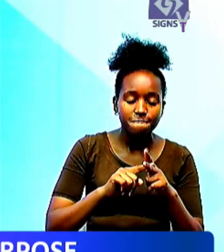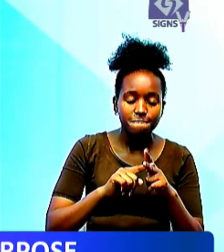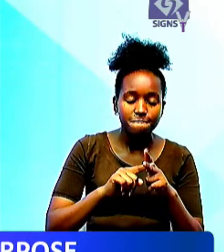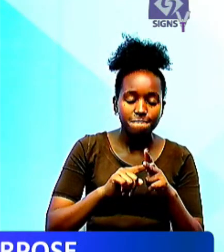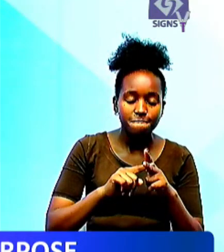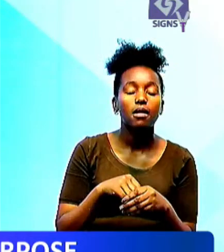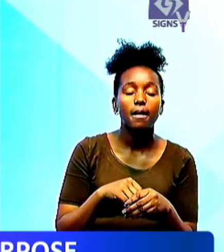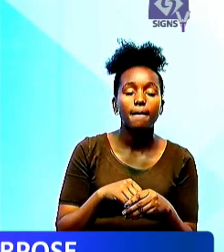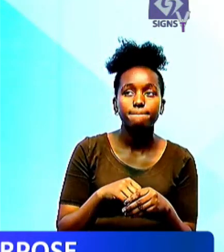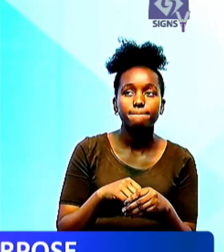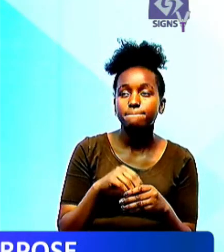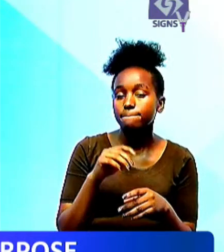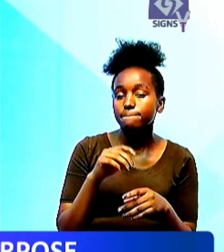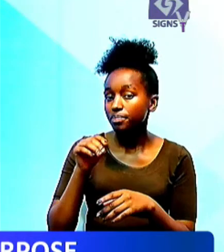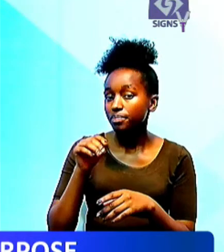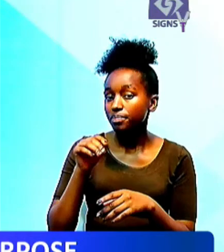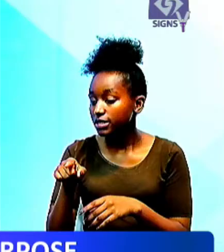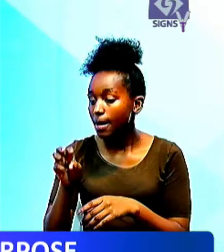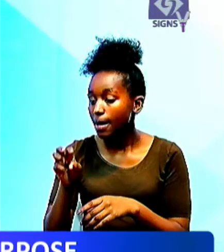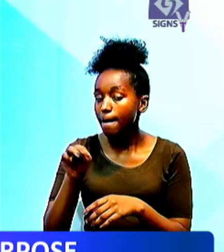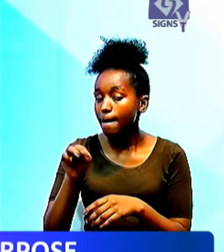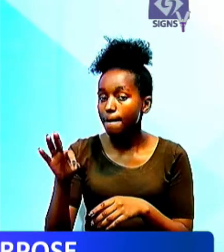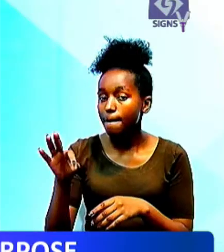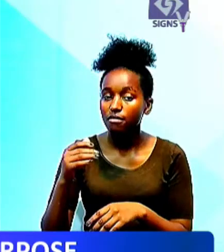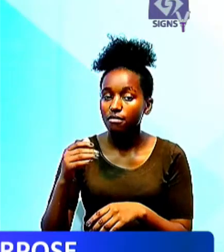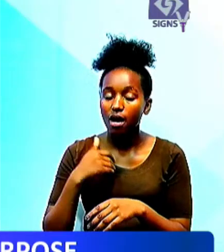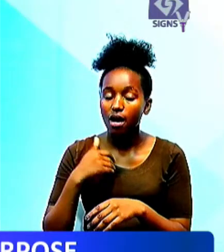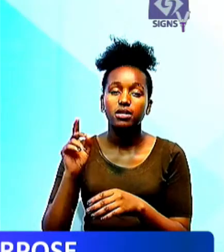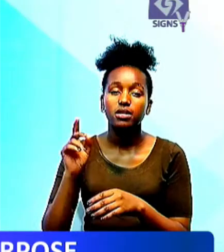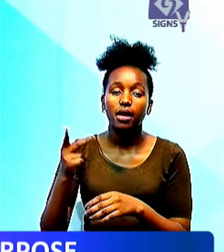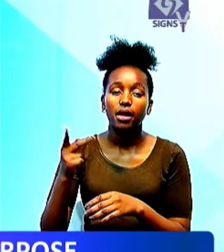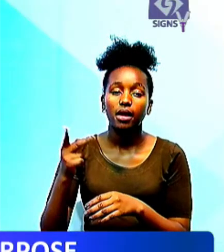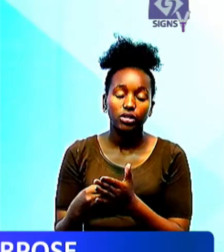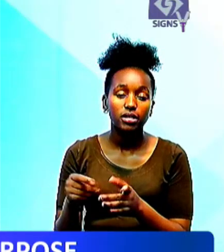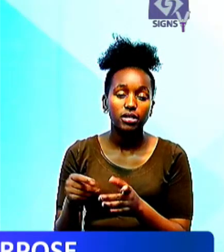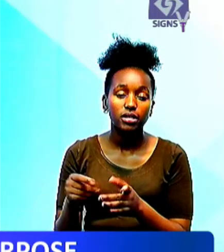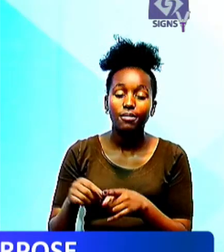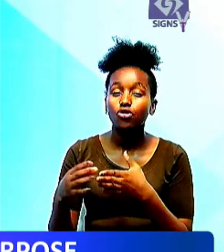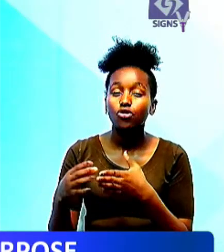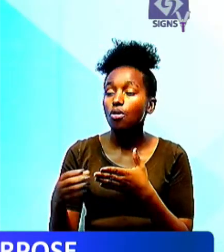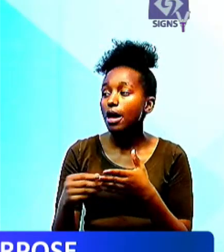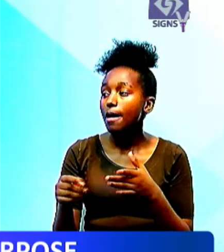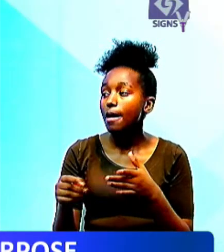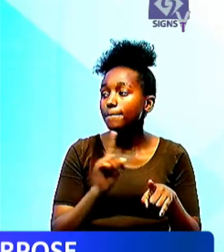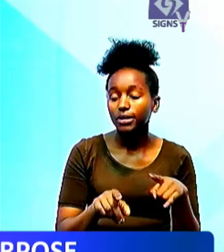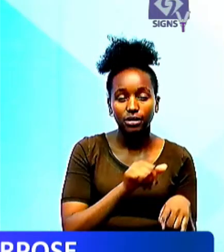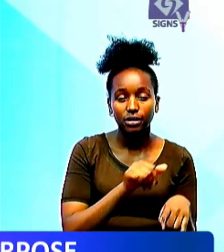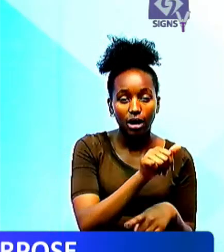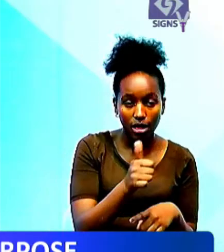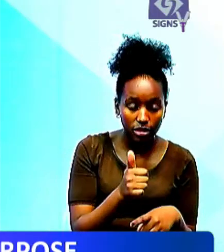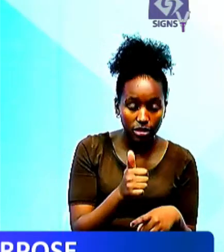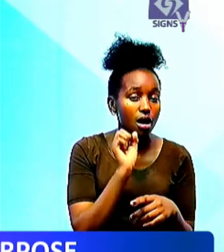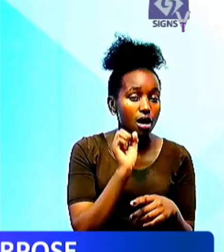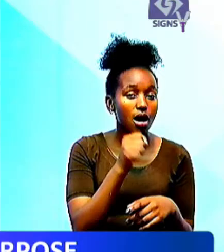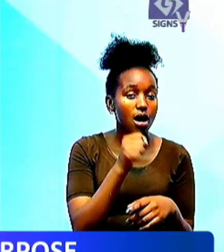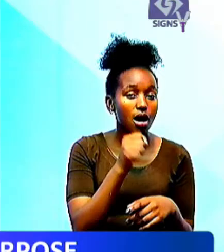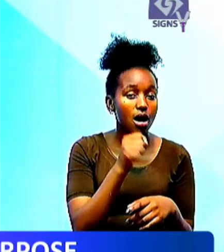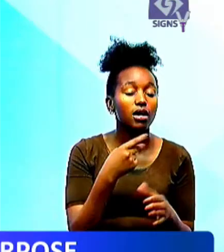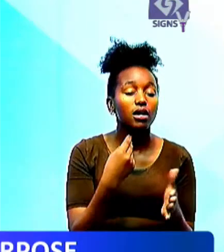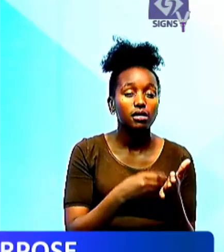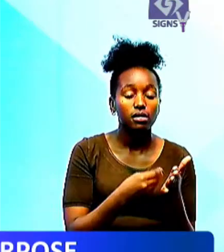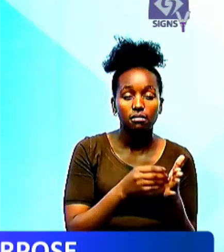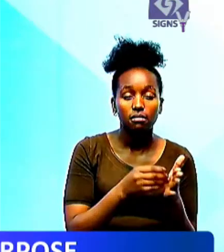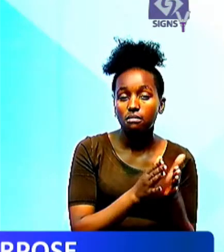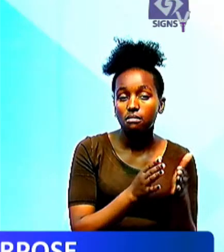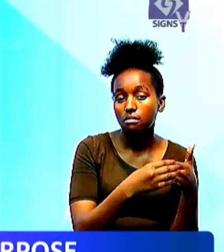market is both in Kenya shillings and the dollar. And then for the fixed income fund, still it has a Kenya shillings and the dollar. For